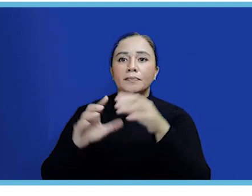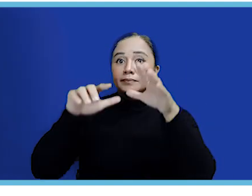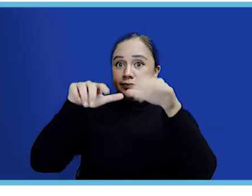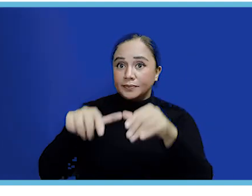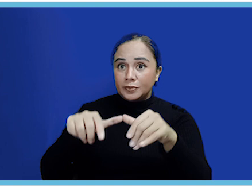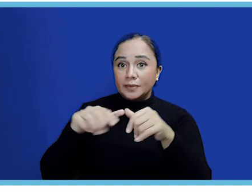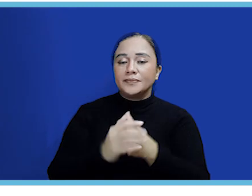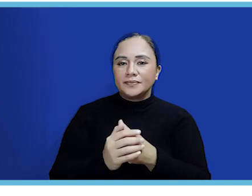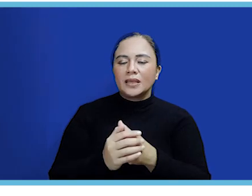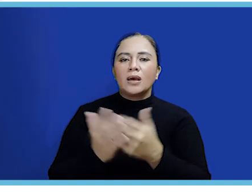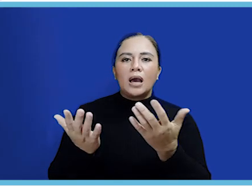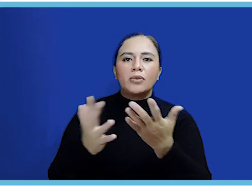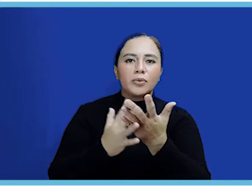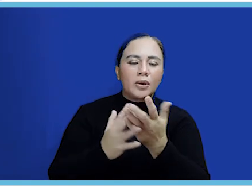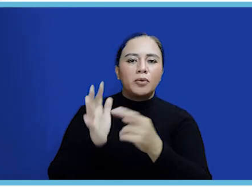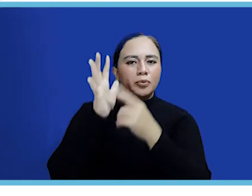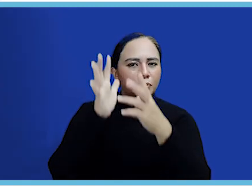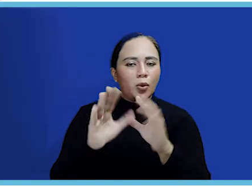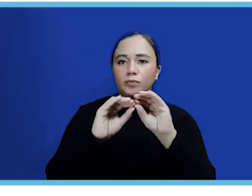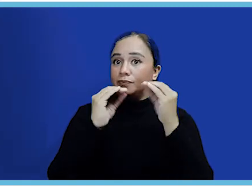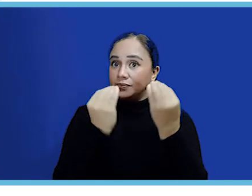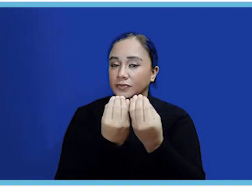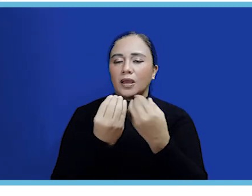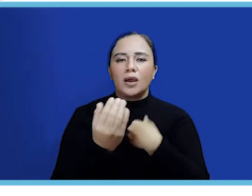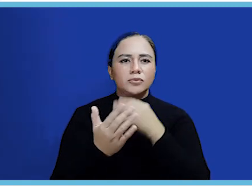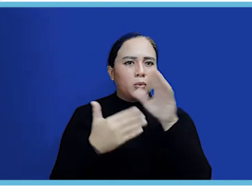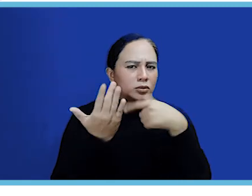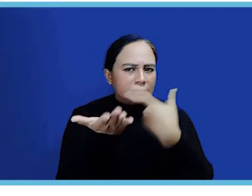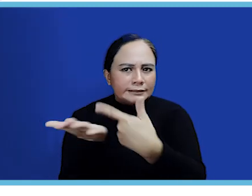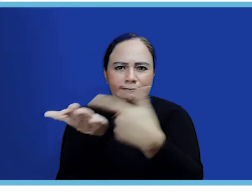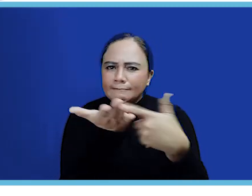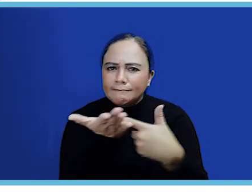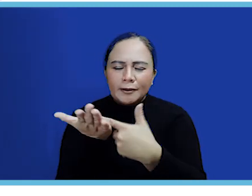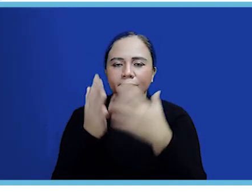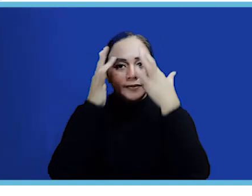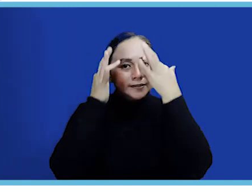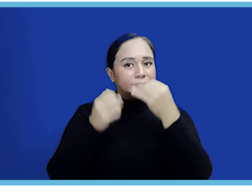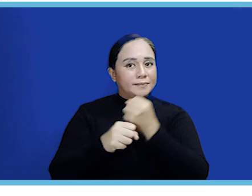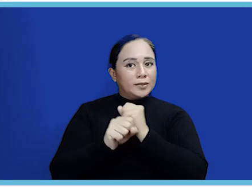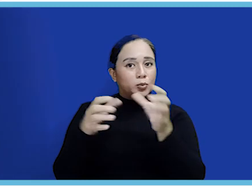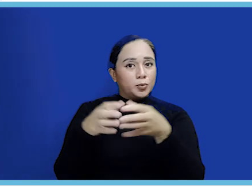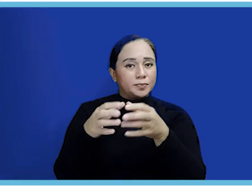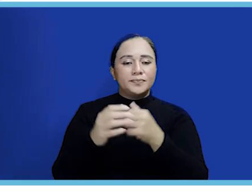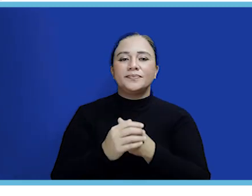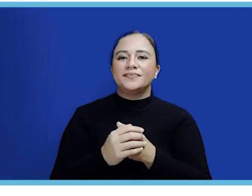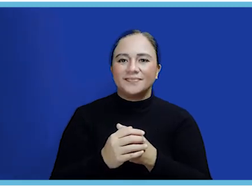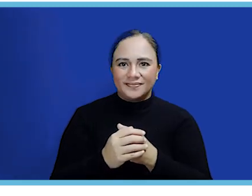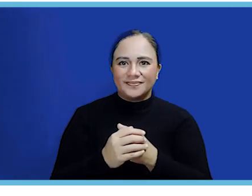involving people with disabilities through their representative organizations in all discussions and decision-making